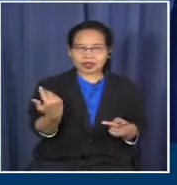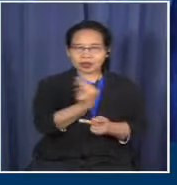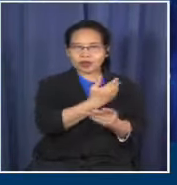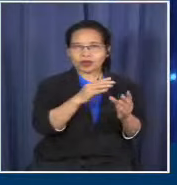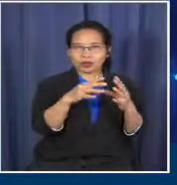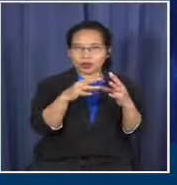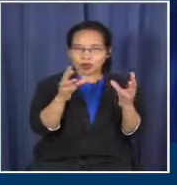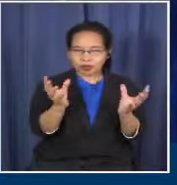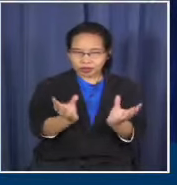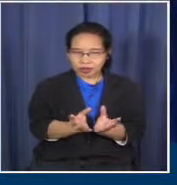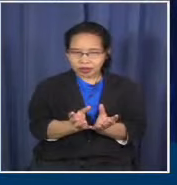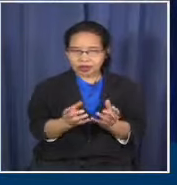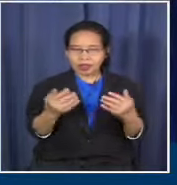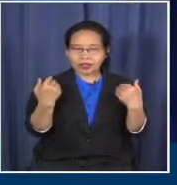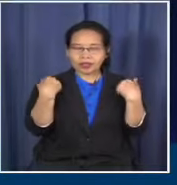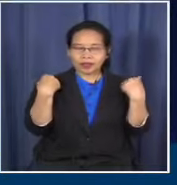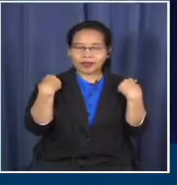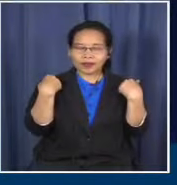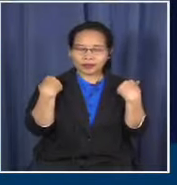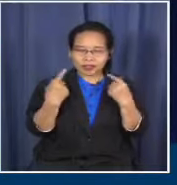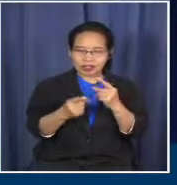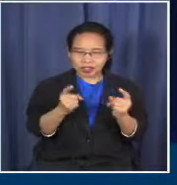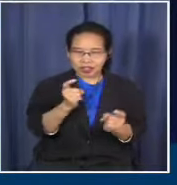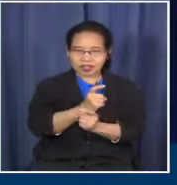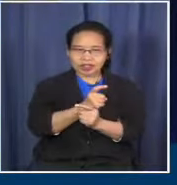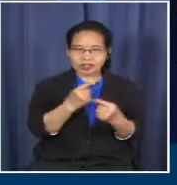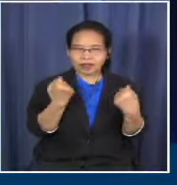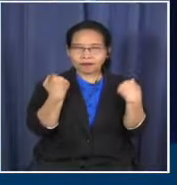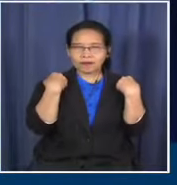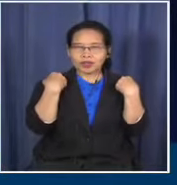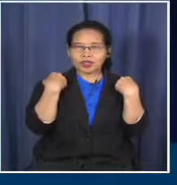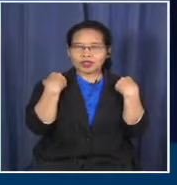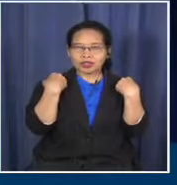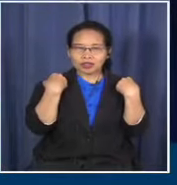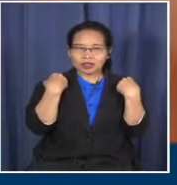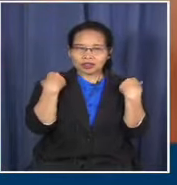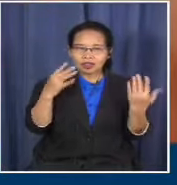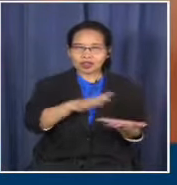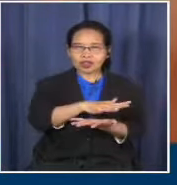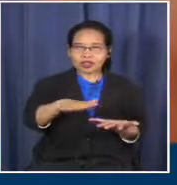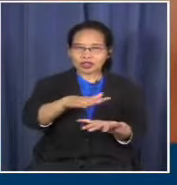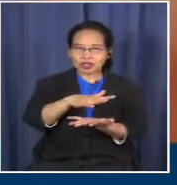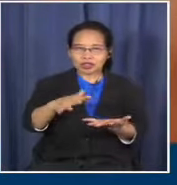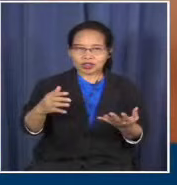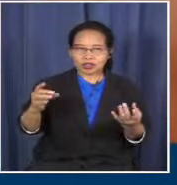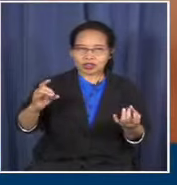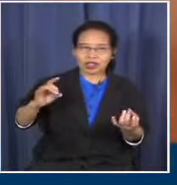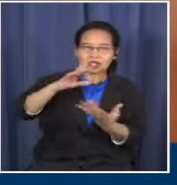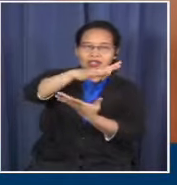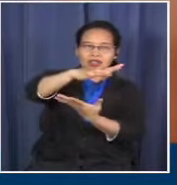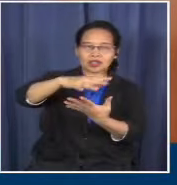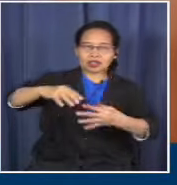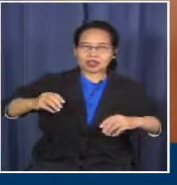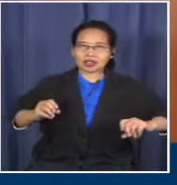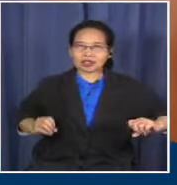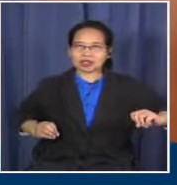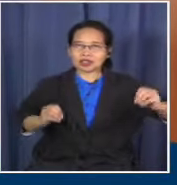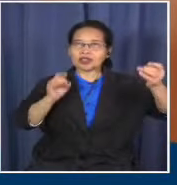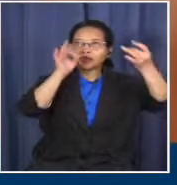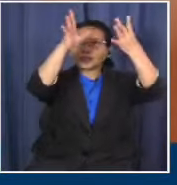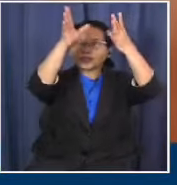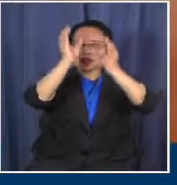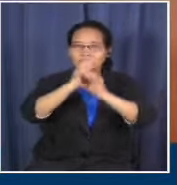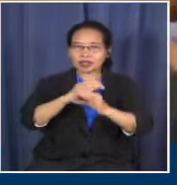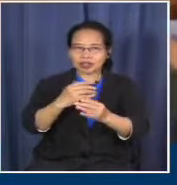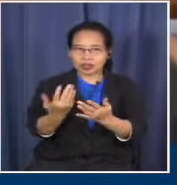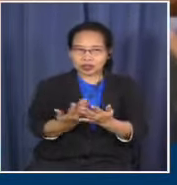In faraway places in the world, there are things that get replaced. There are collisions of